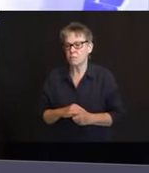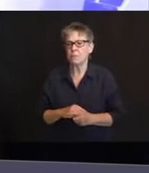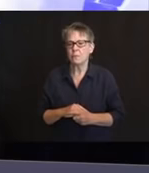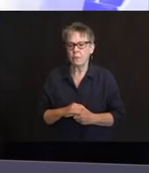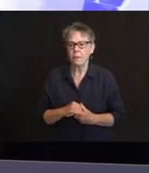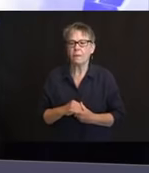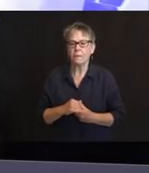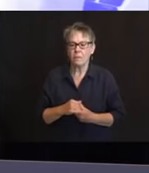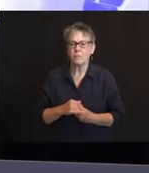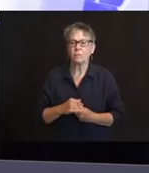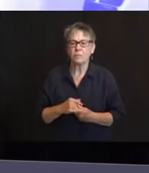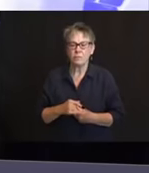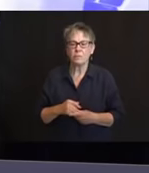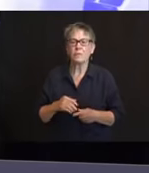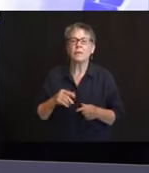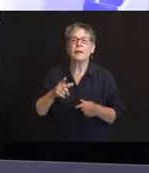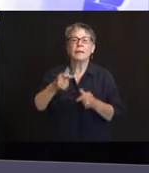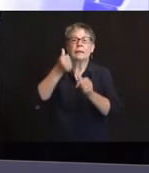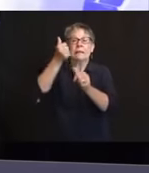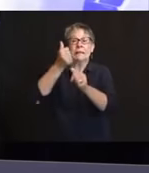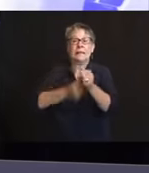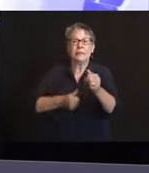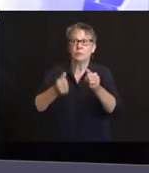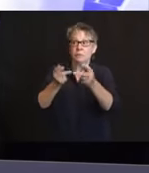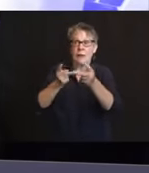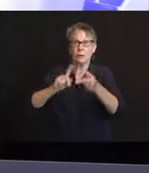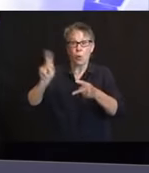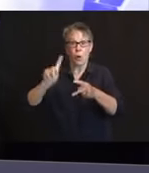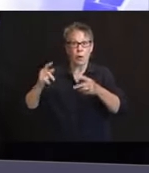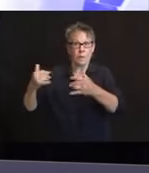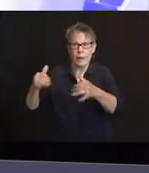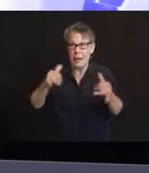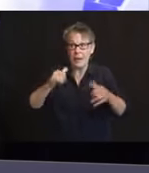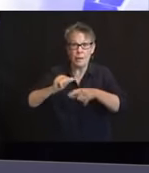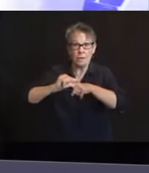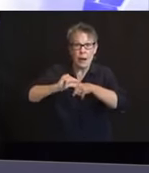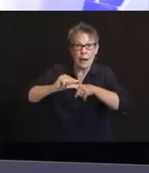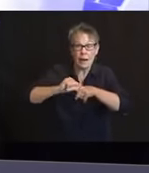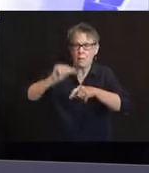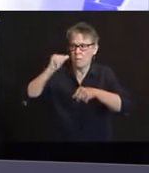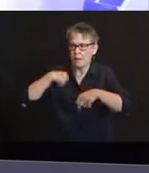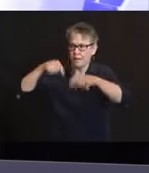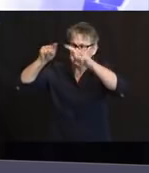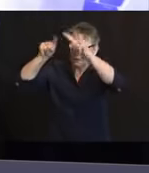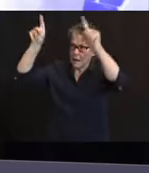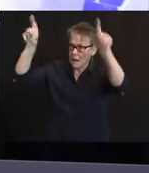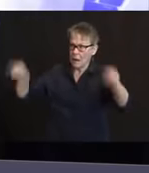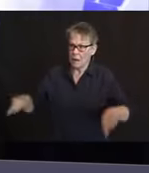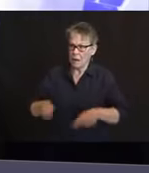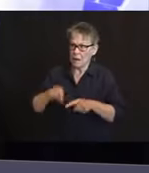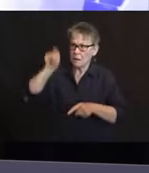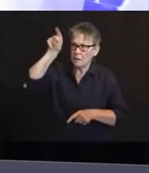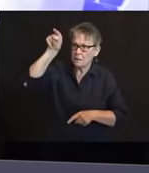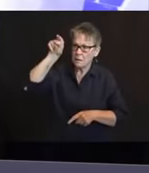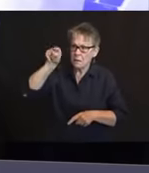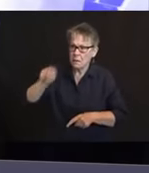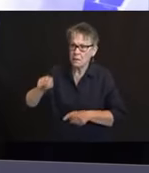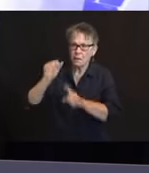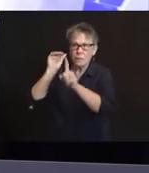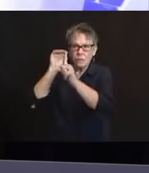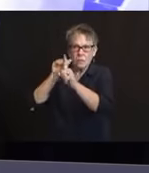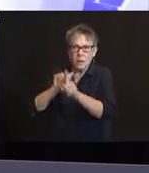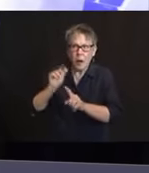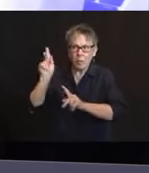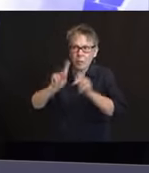visible locations with reminders regarding social distancing protocols, face covering requirements, and good hygiene